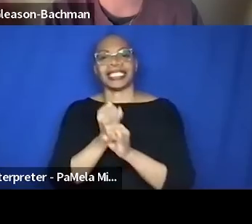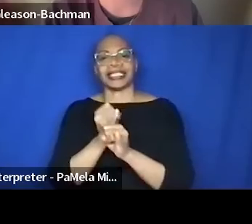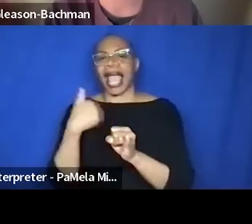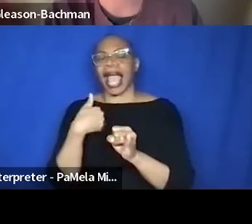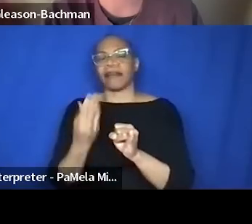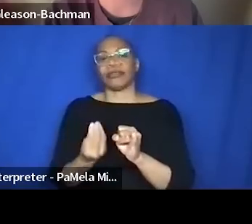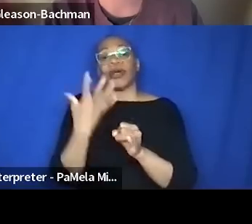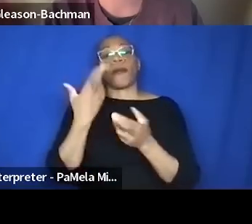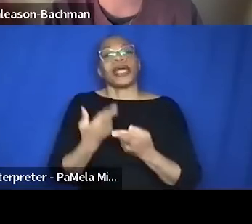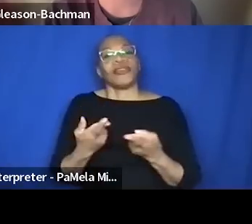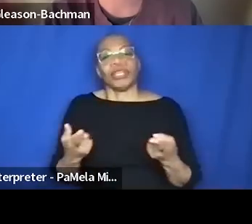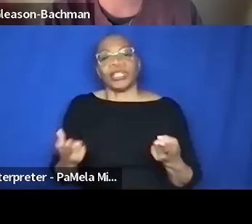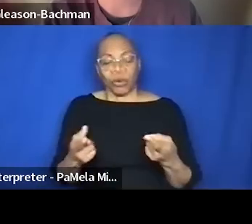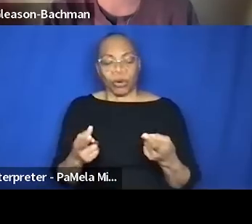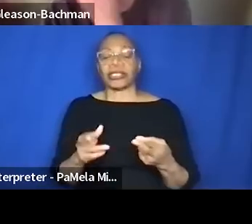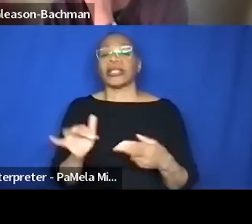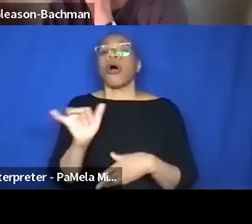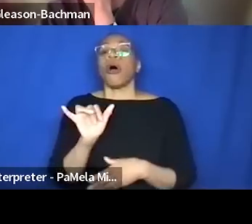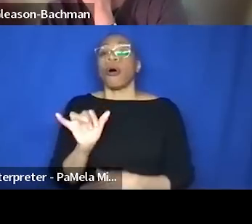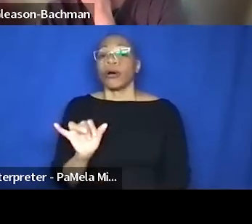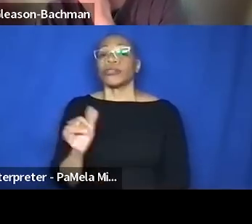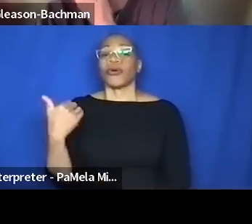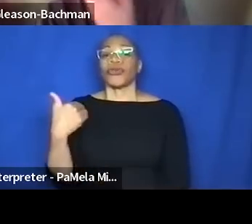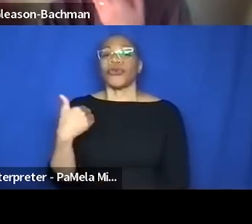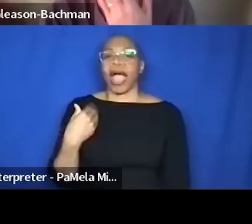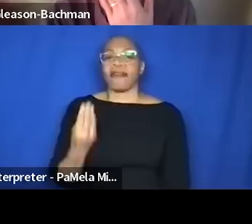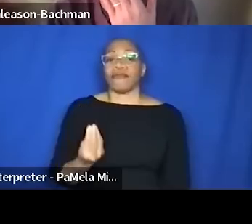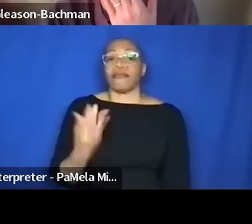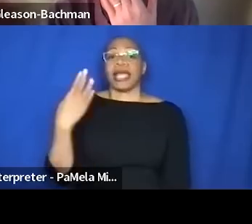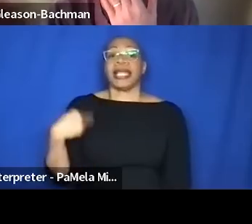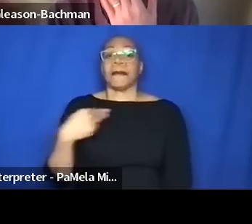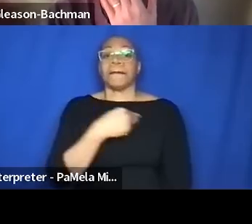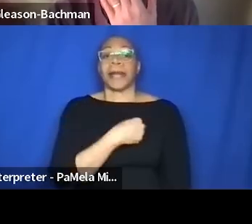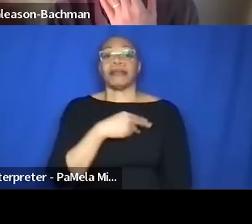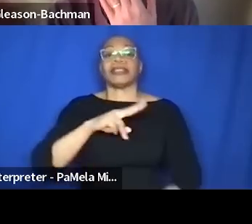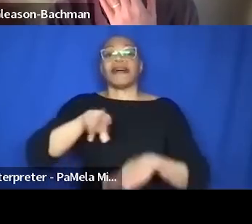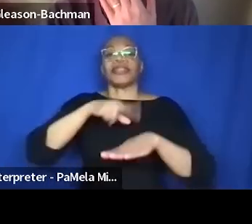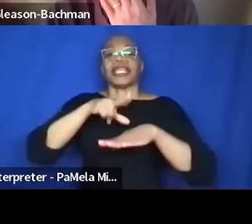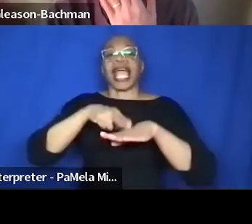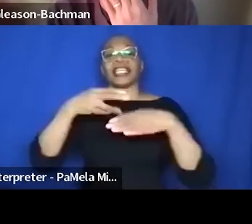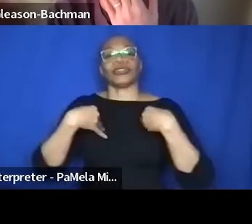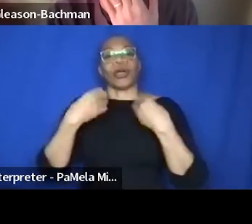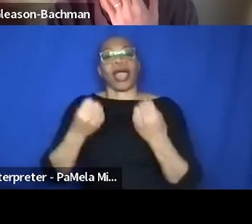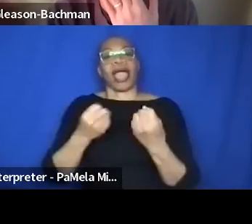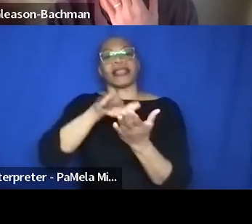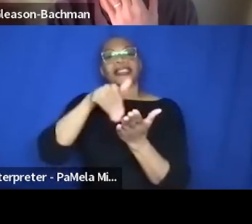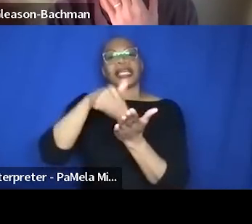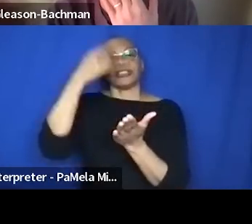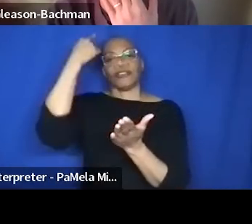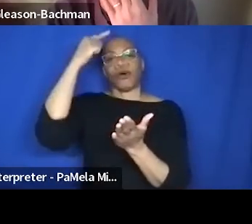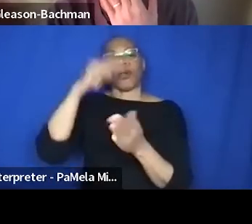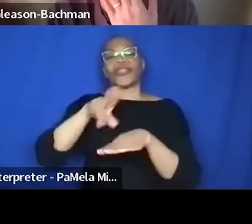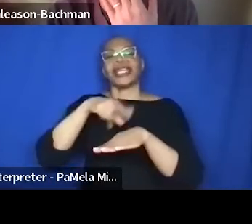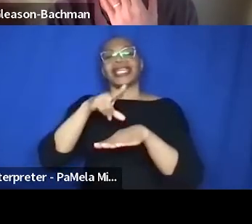of resources. And you have a lot of members of the National Health Center for the National Healthcare for the